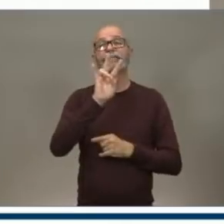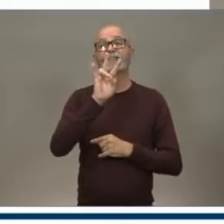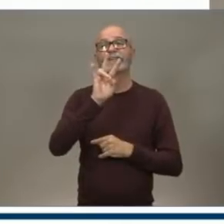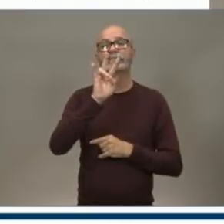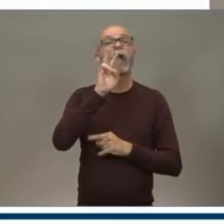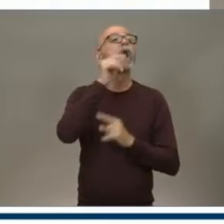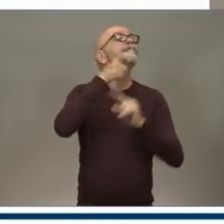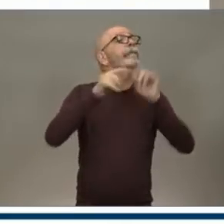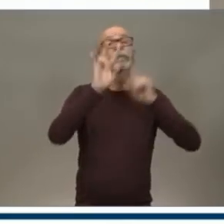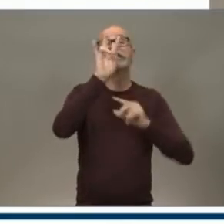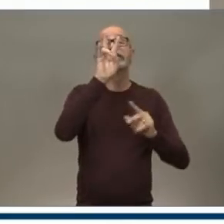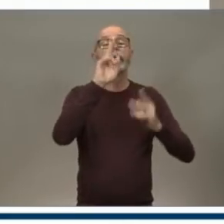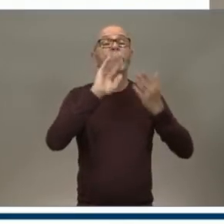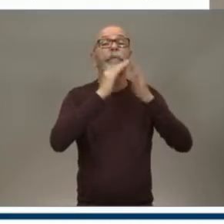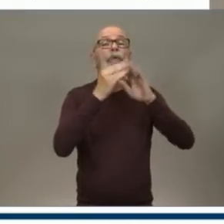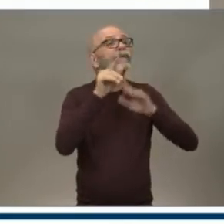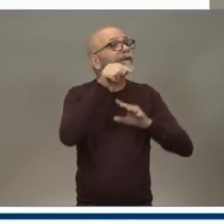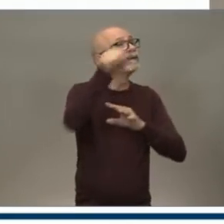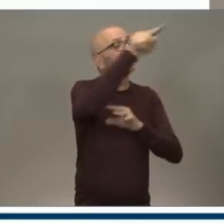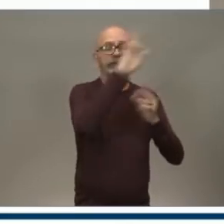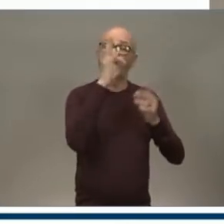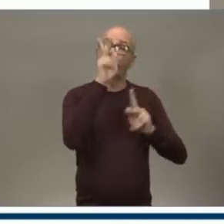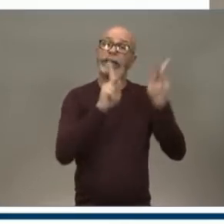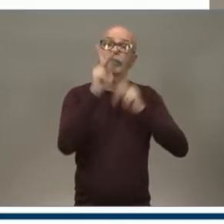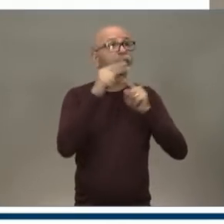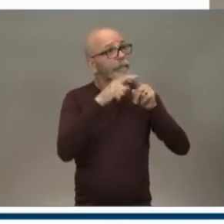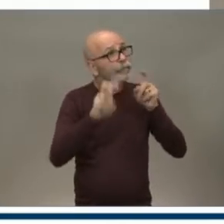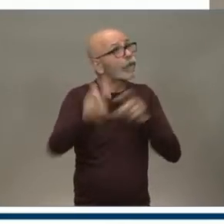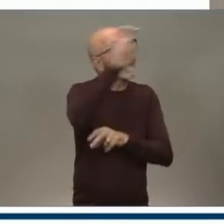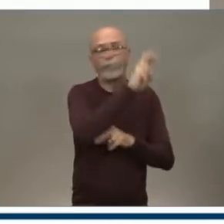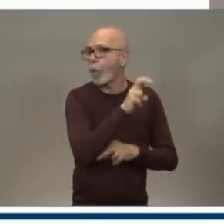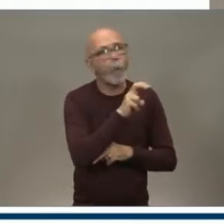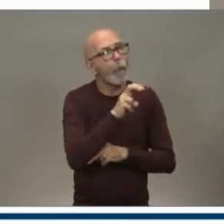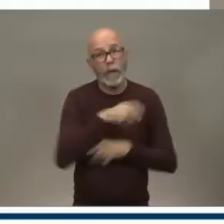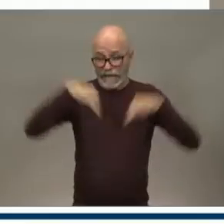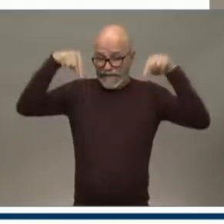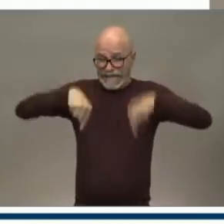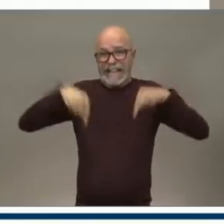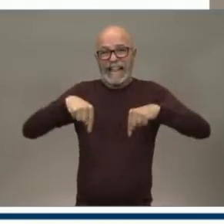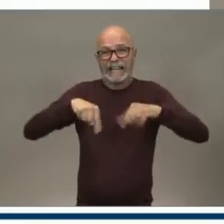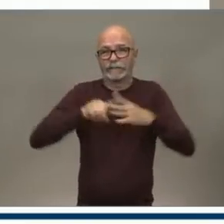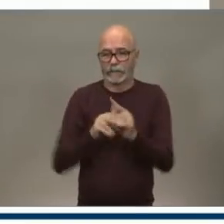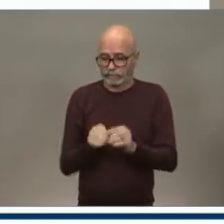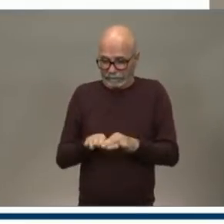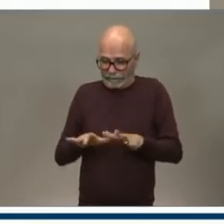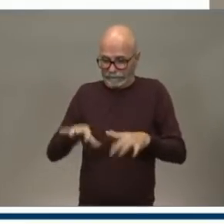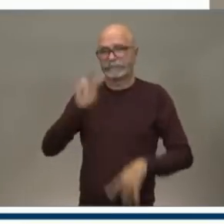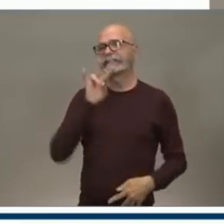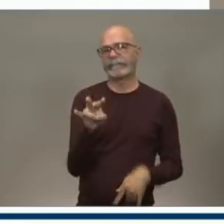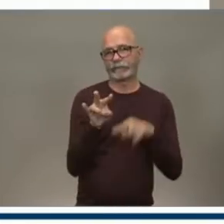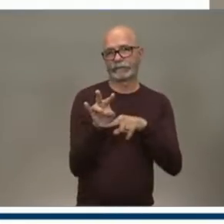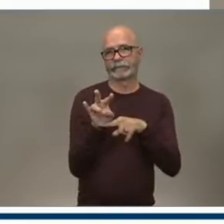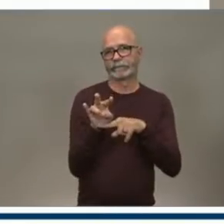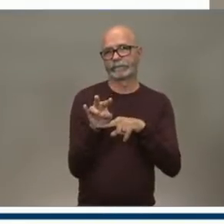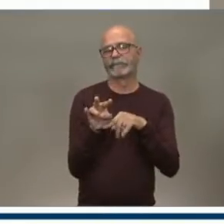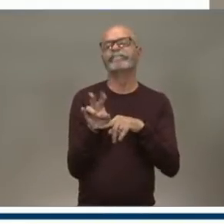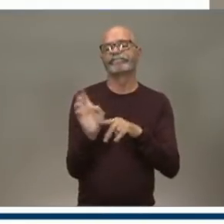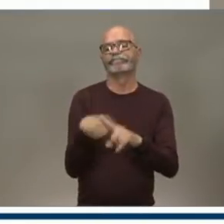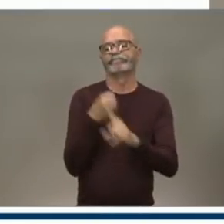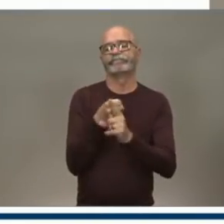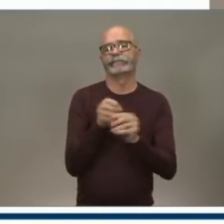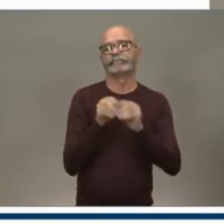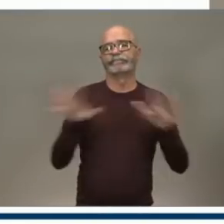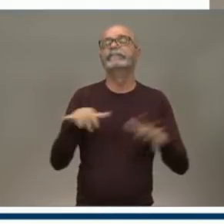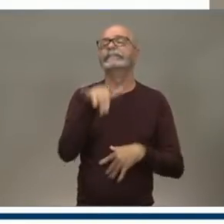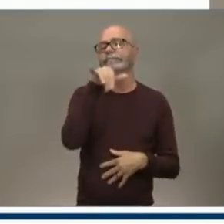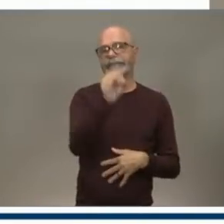to travel, and therefore we have to conclude that this may be from local transmission. This is very concerning